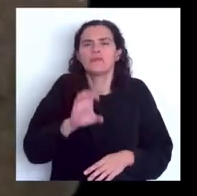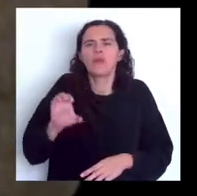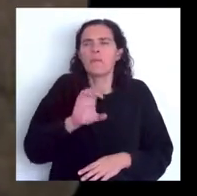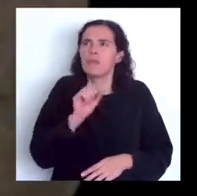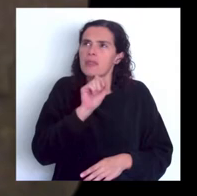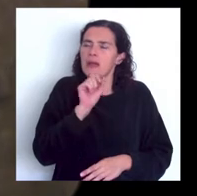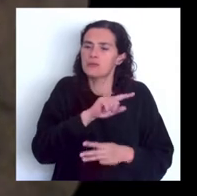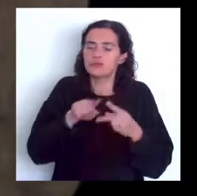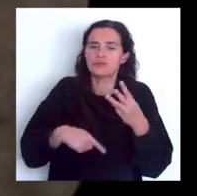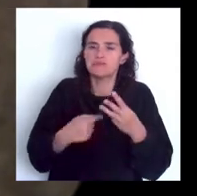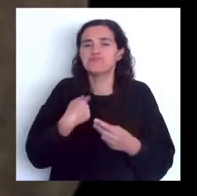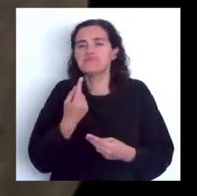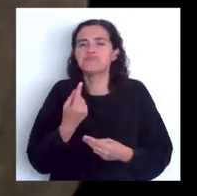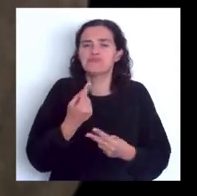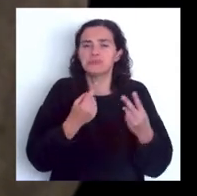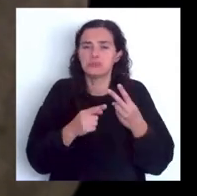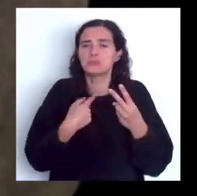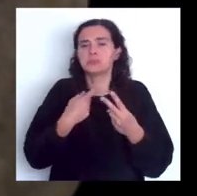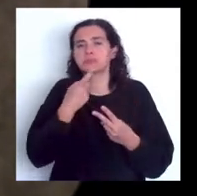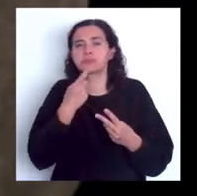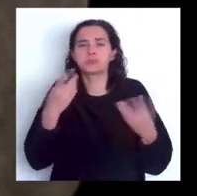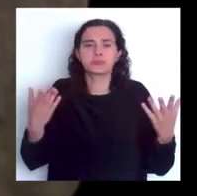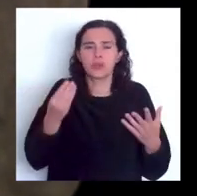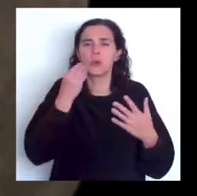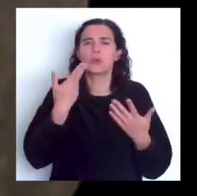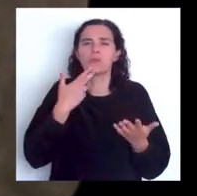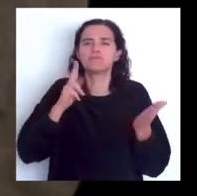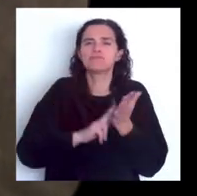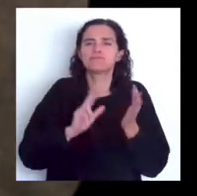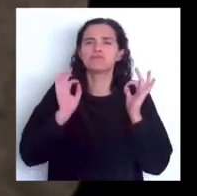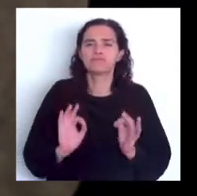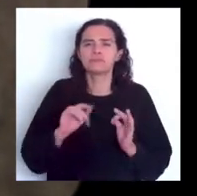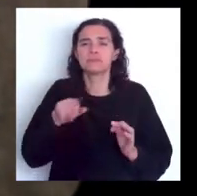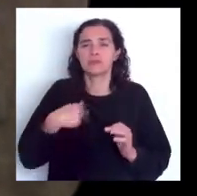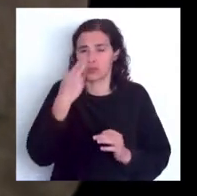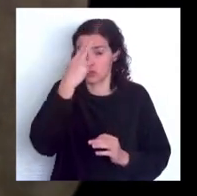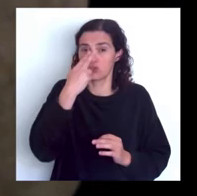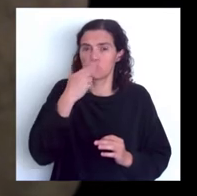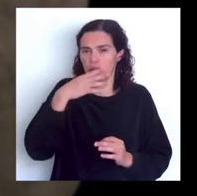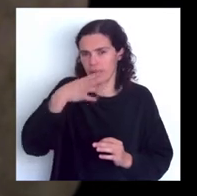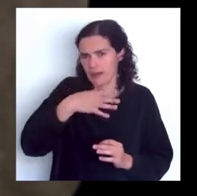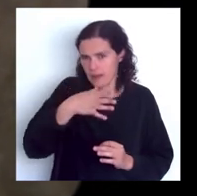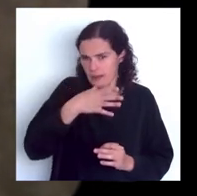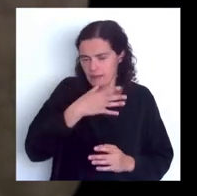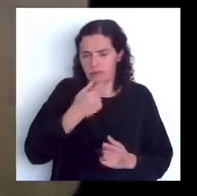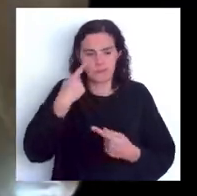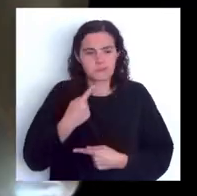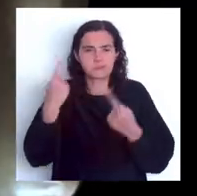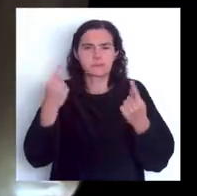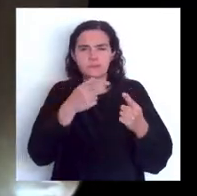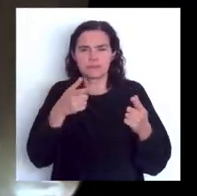also it's a way for them to question the validity of historical